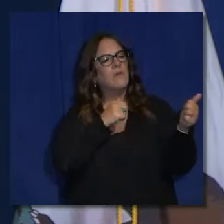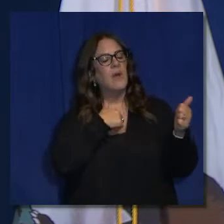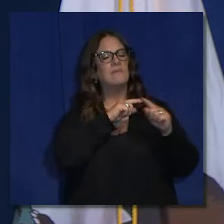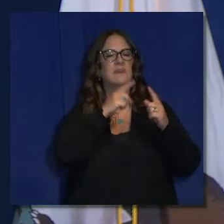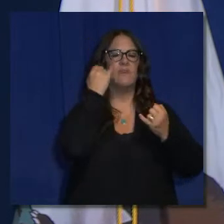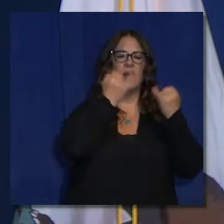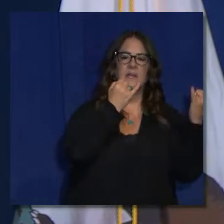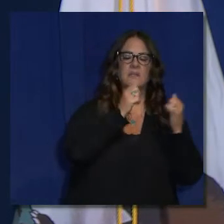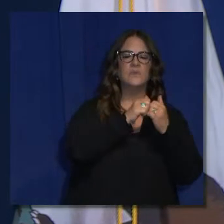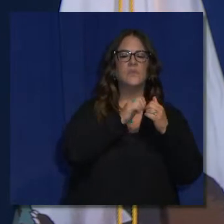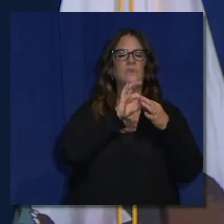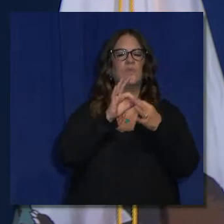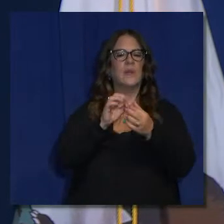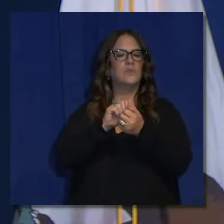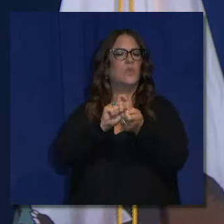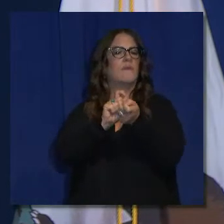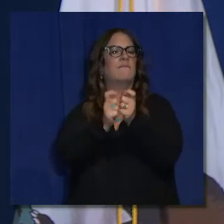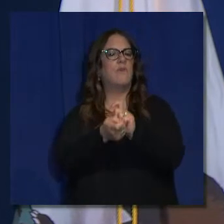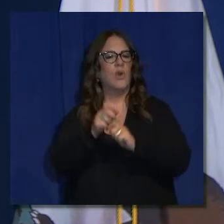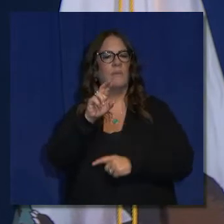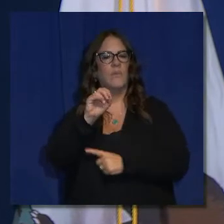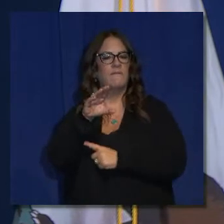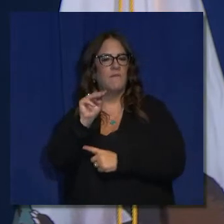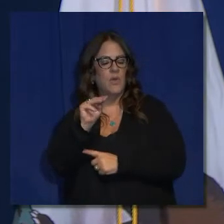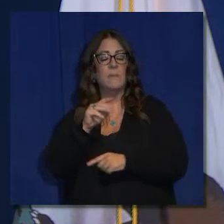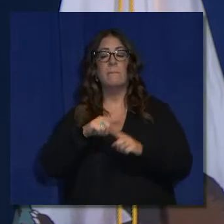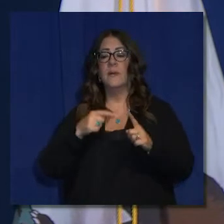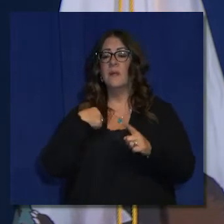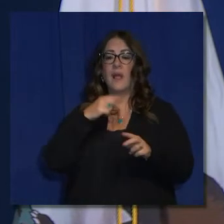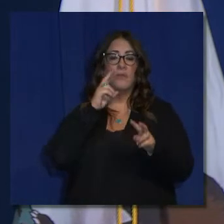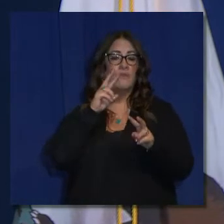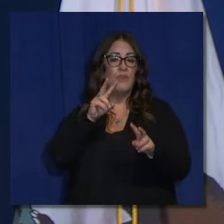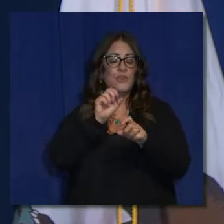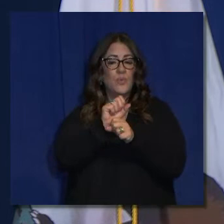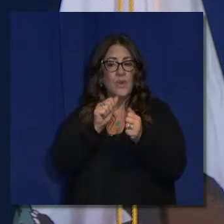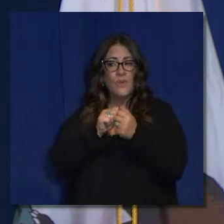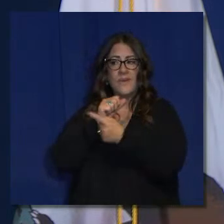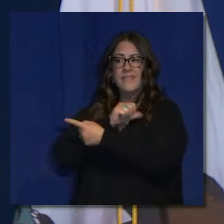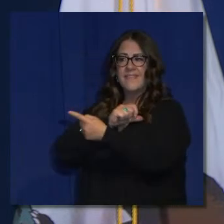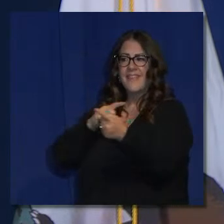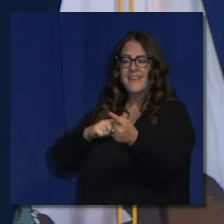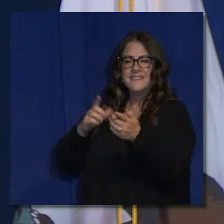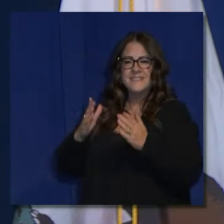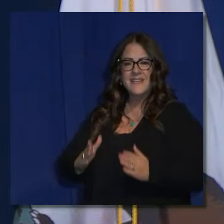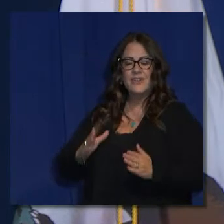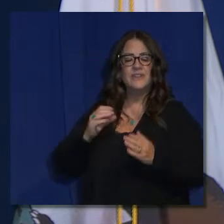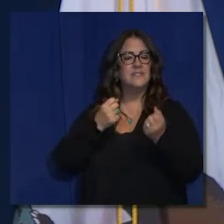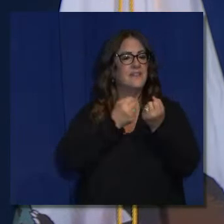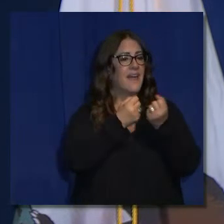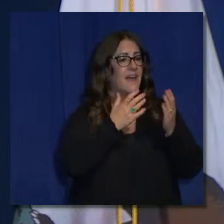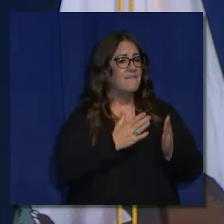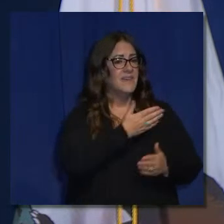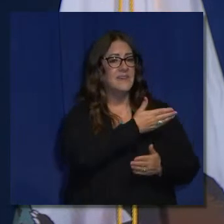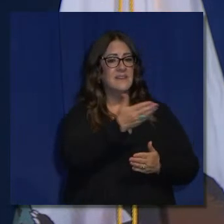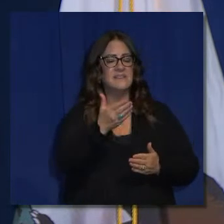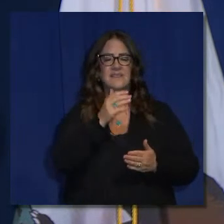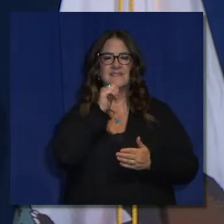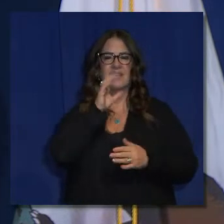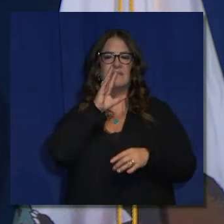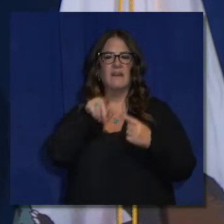reform, and I look forward to working with legislative leaders and advocates. This is not to